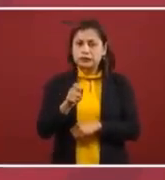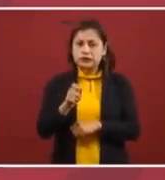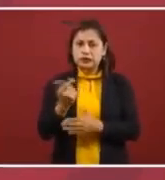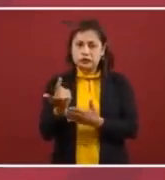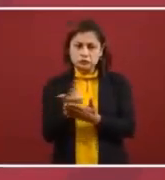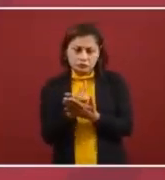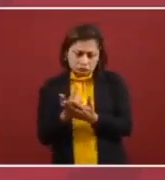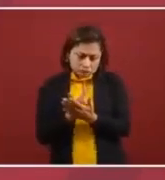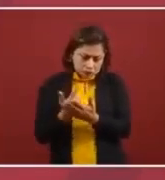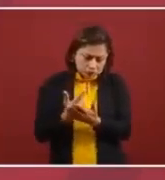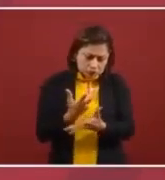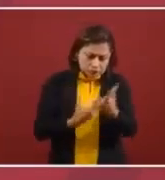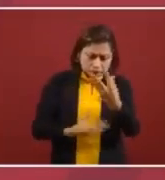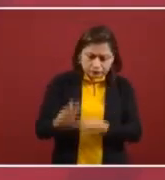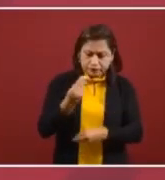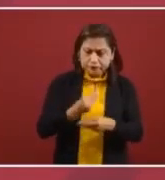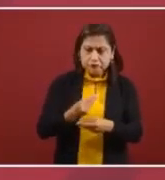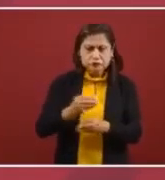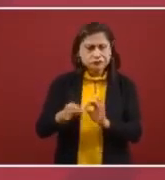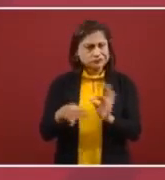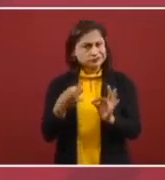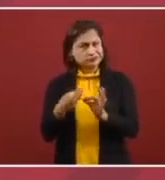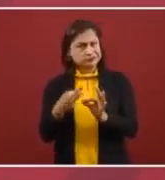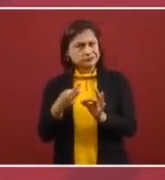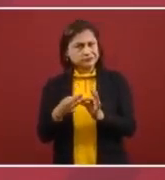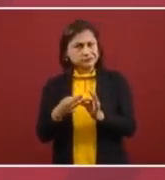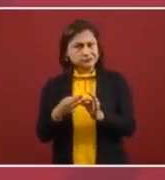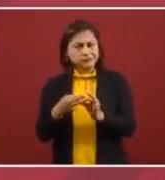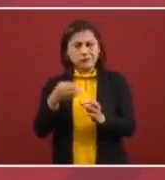you need to, if you have a healthy